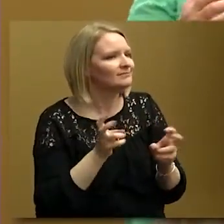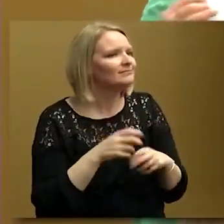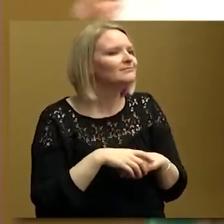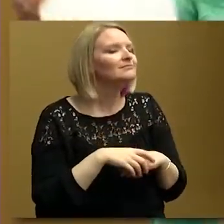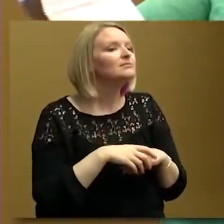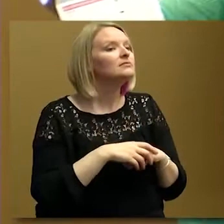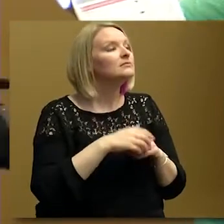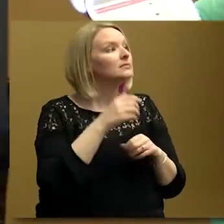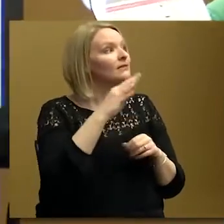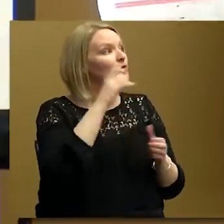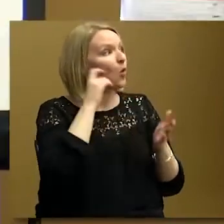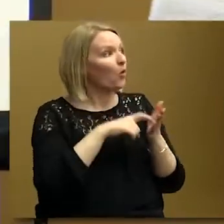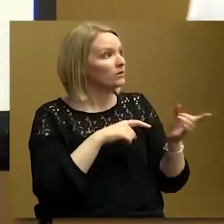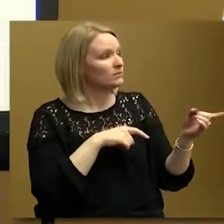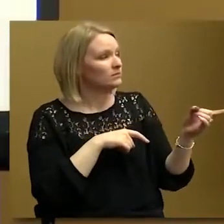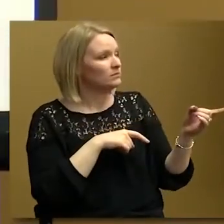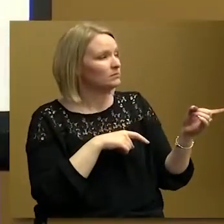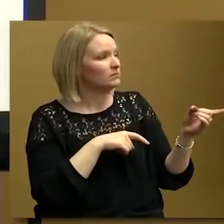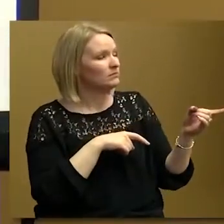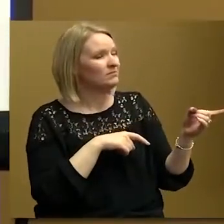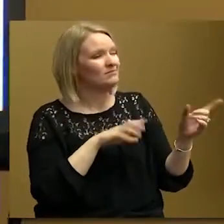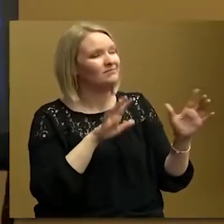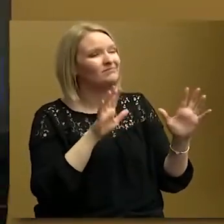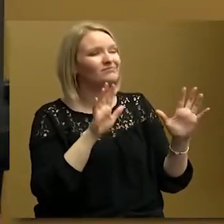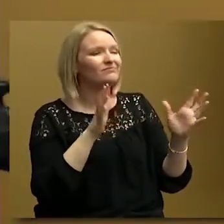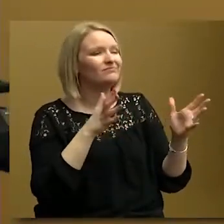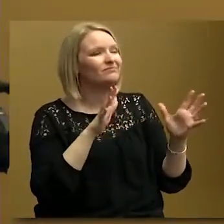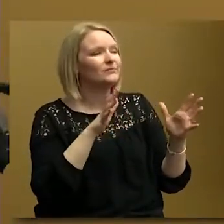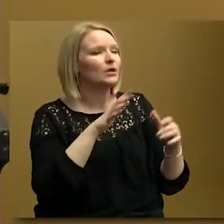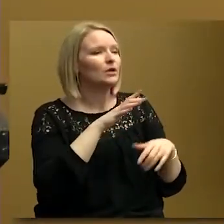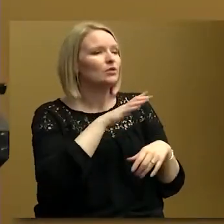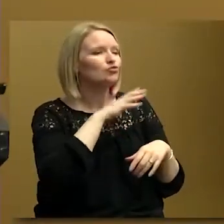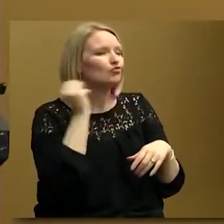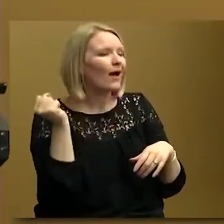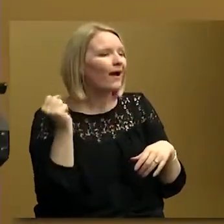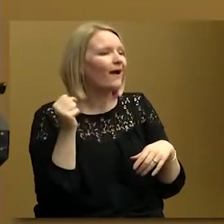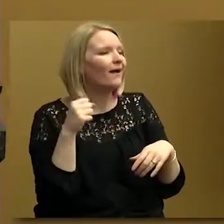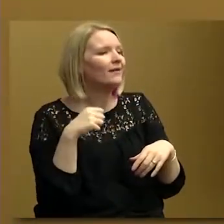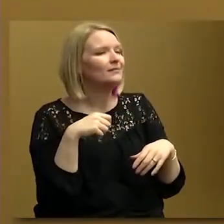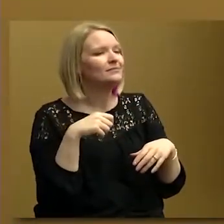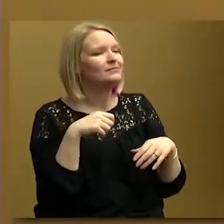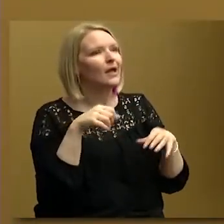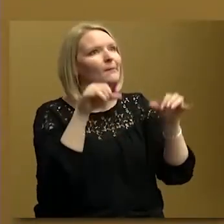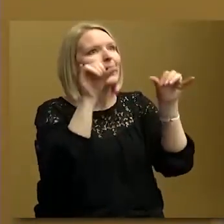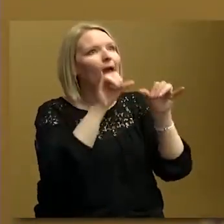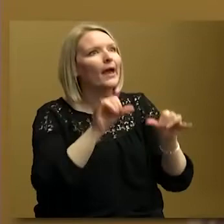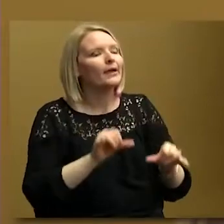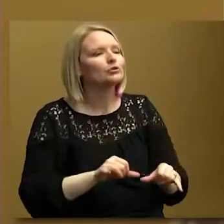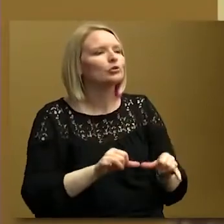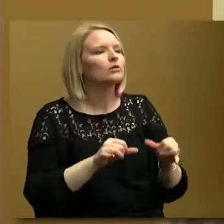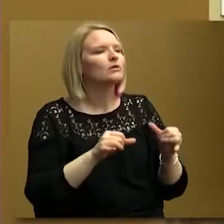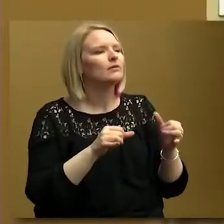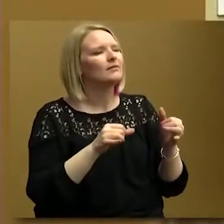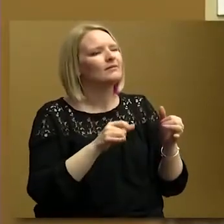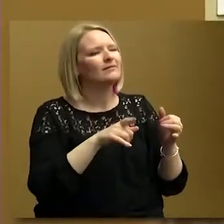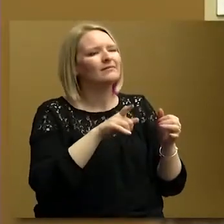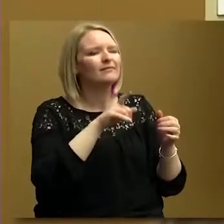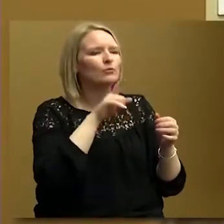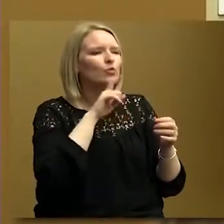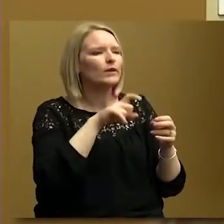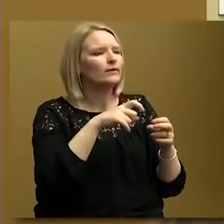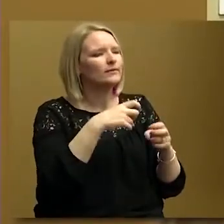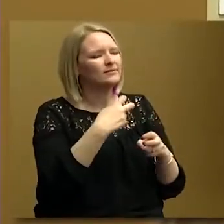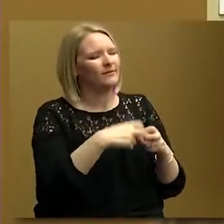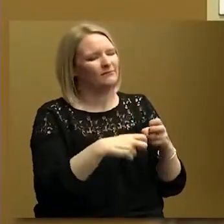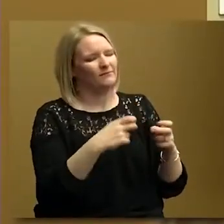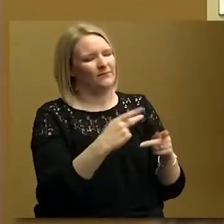But if you'll see, it's kind of dry. It's very measured, and it's a little cumbersome, a little hard to